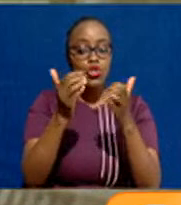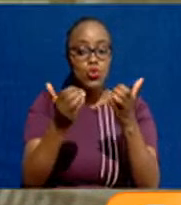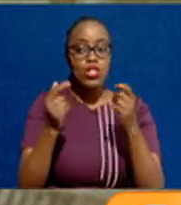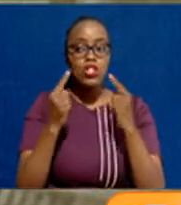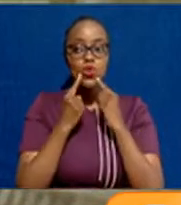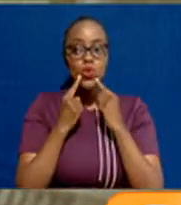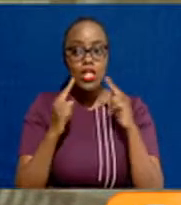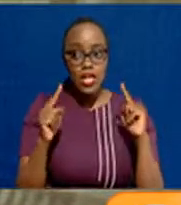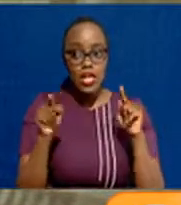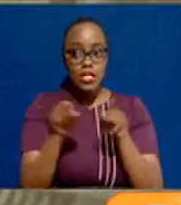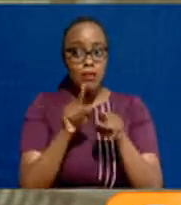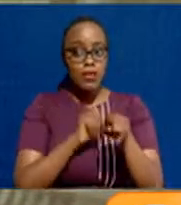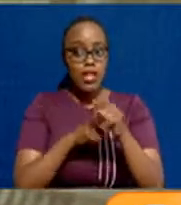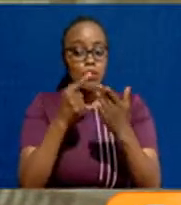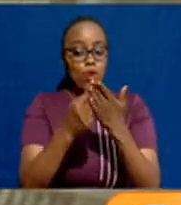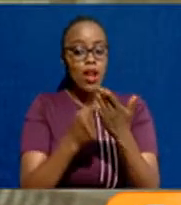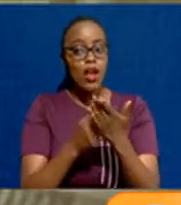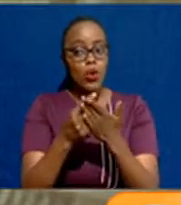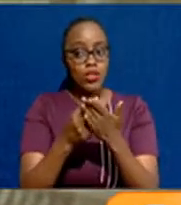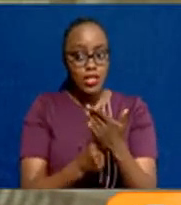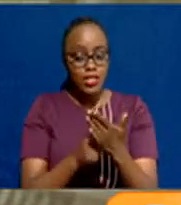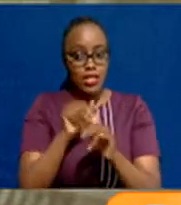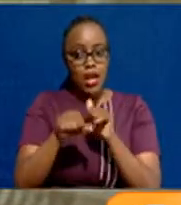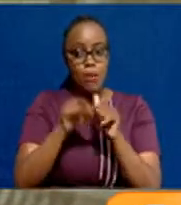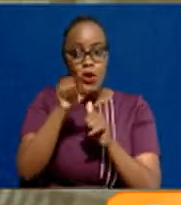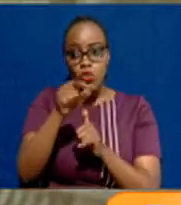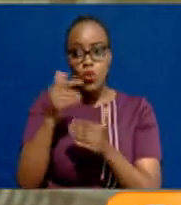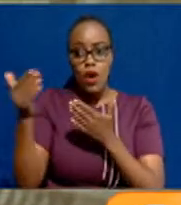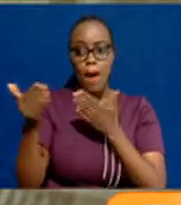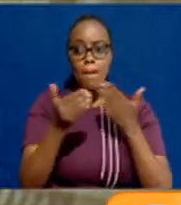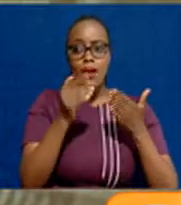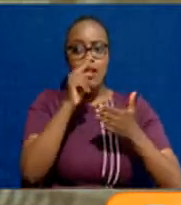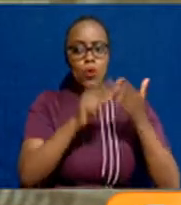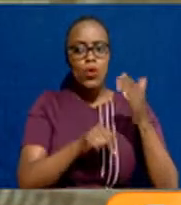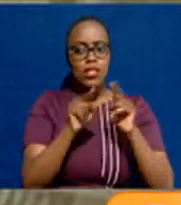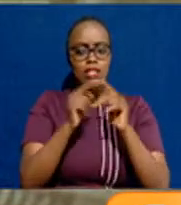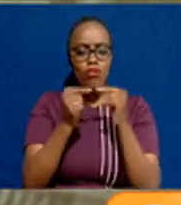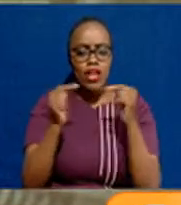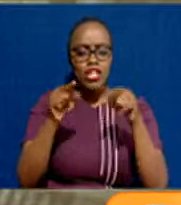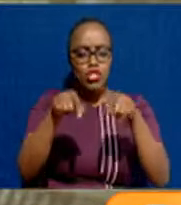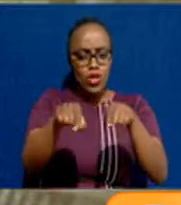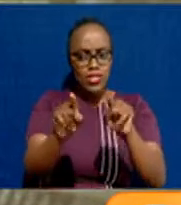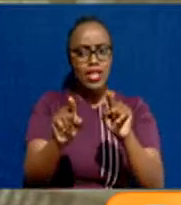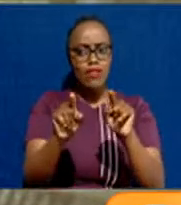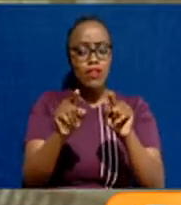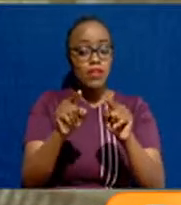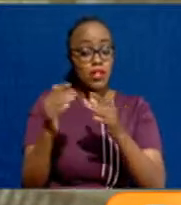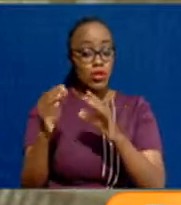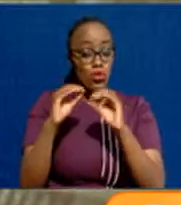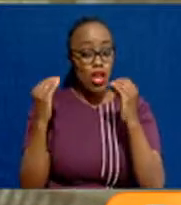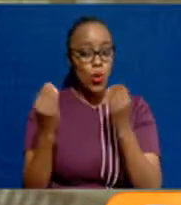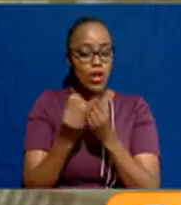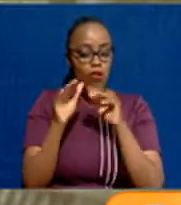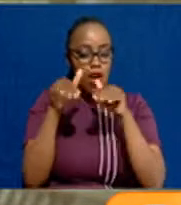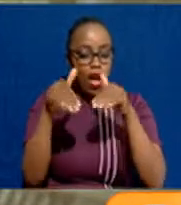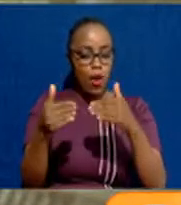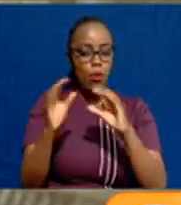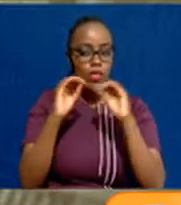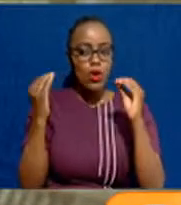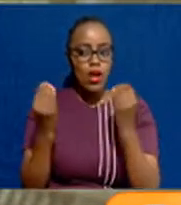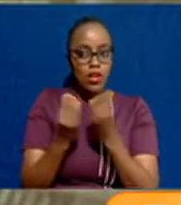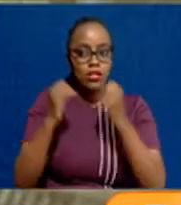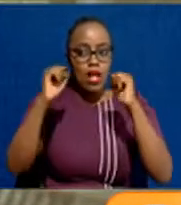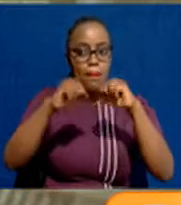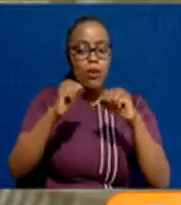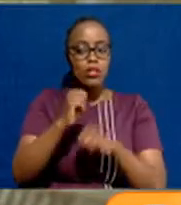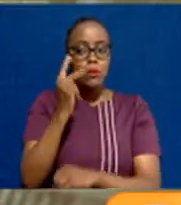declare while you're on the negotiation table about what you're bringing as yourself onto to the organization and how the organization is able